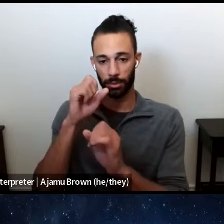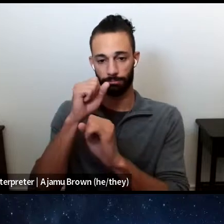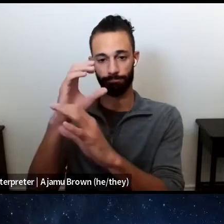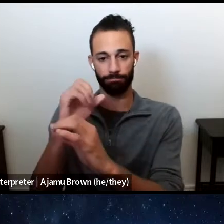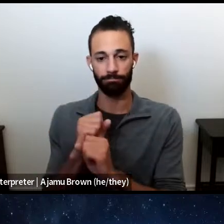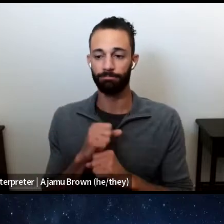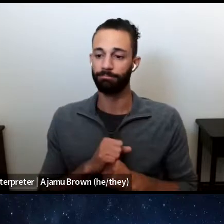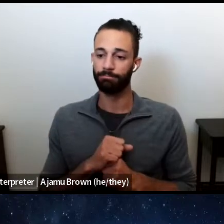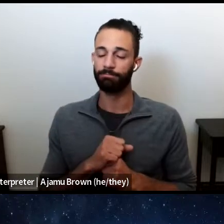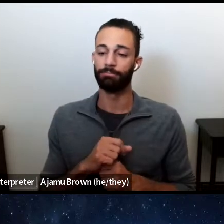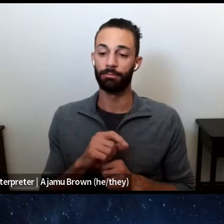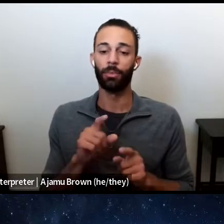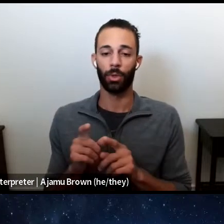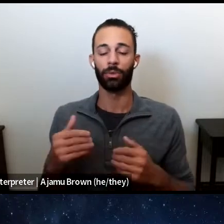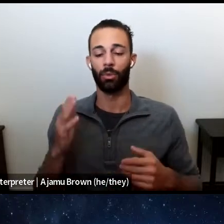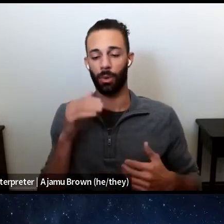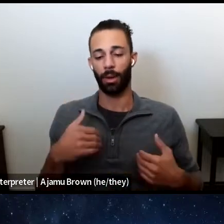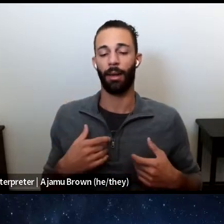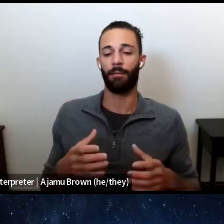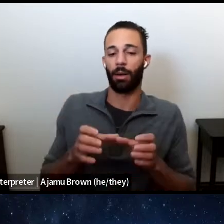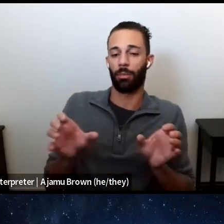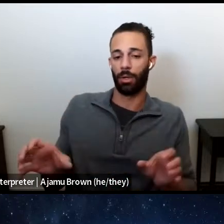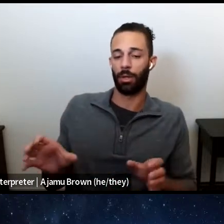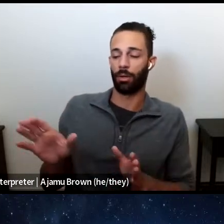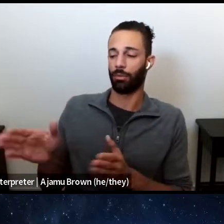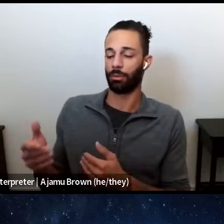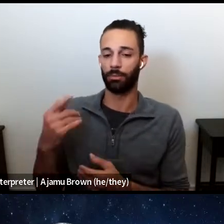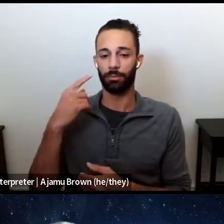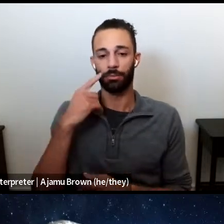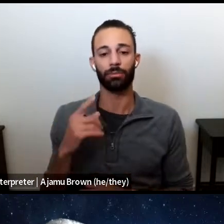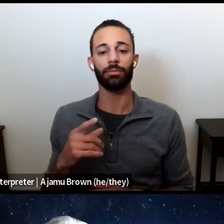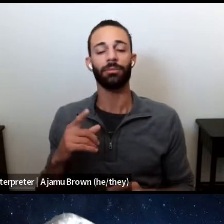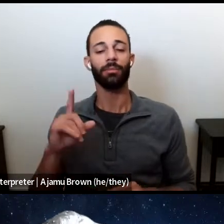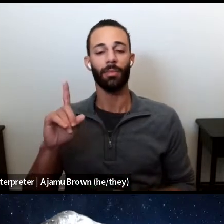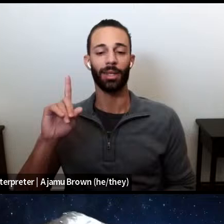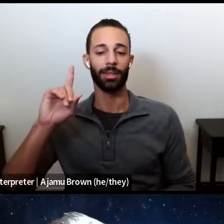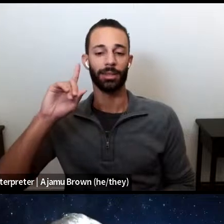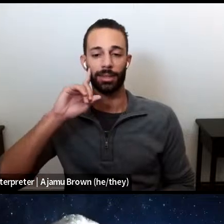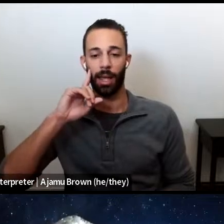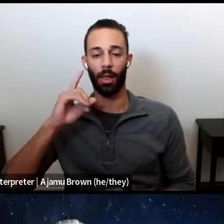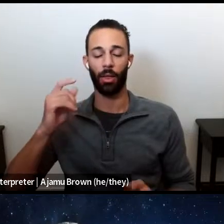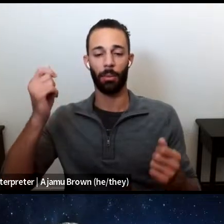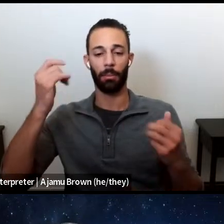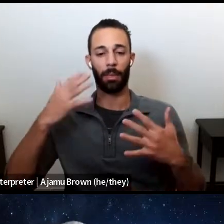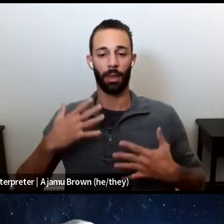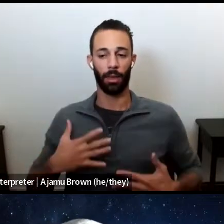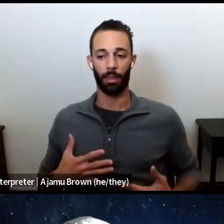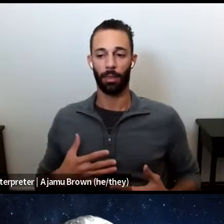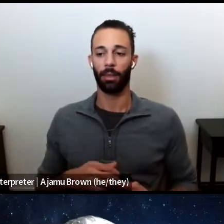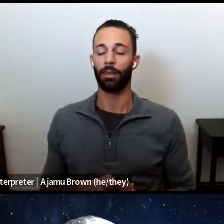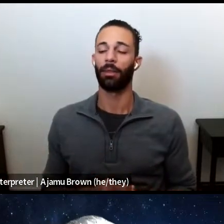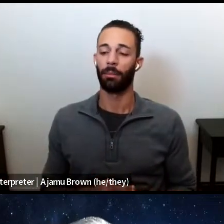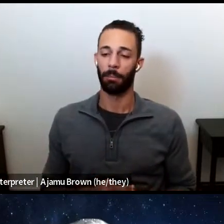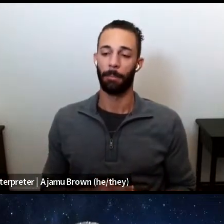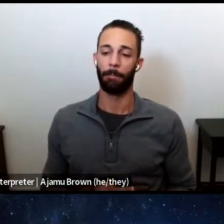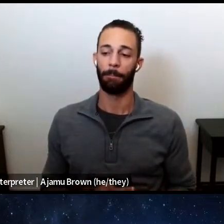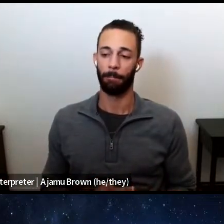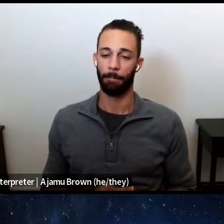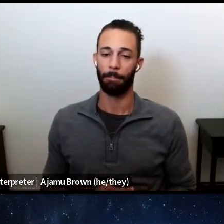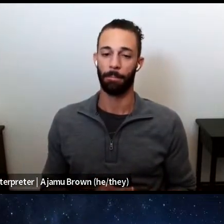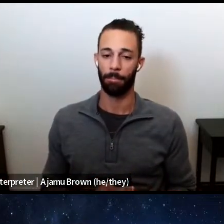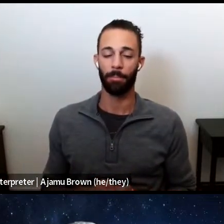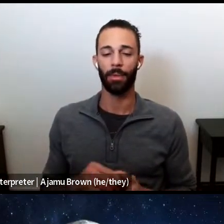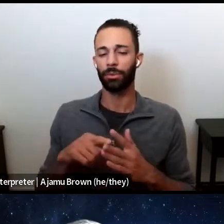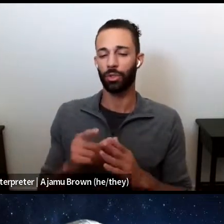a breakout room for a sound bath. Sound bath will be coming in a little bit